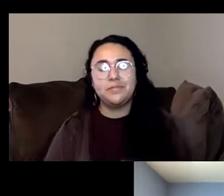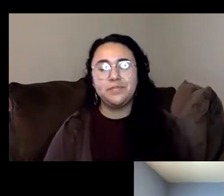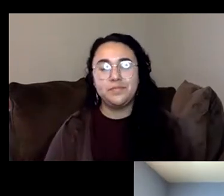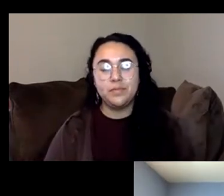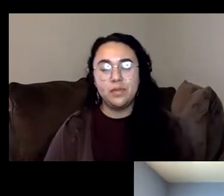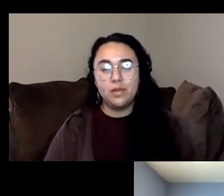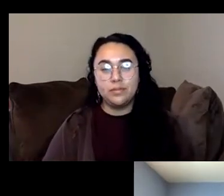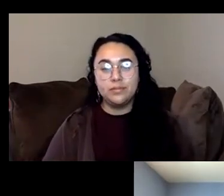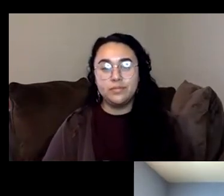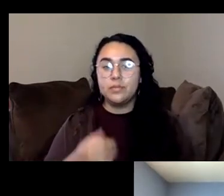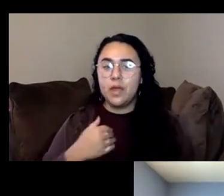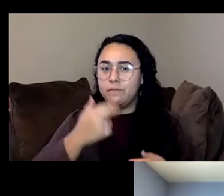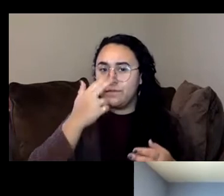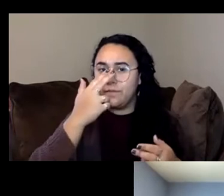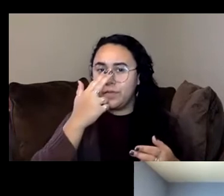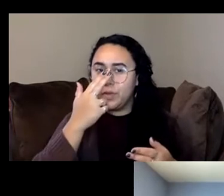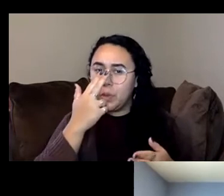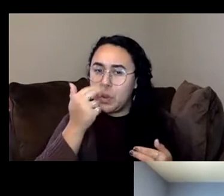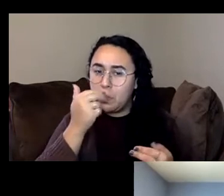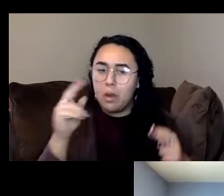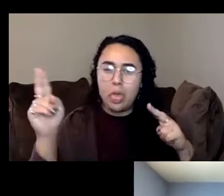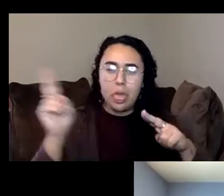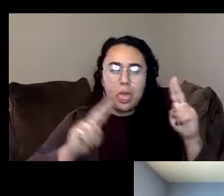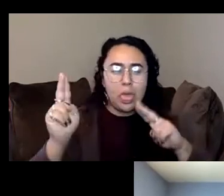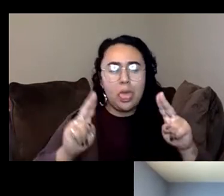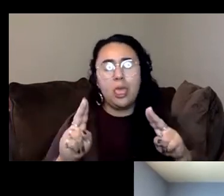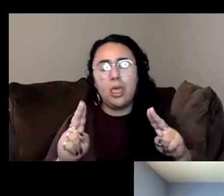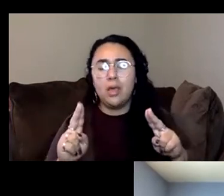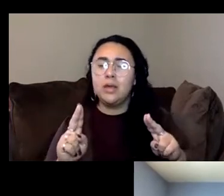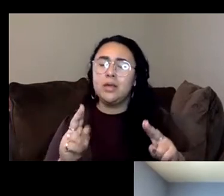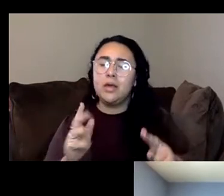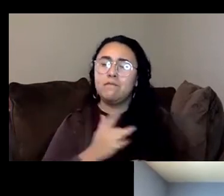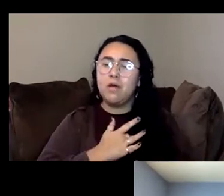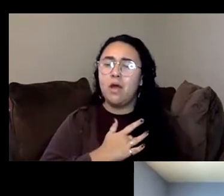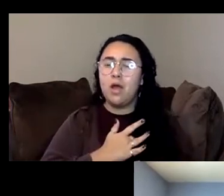And there's humor, and there's lightness, and there's heart, and